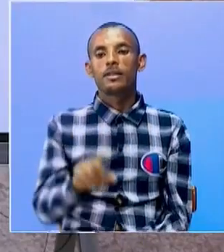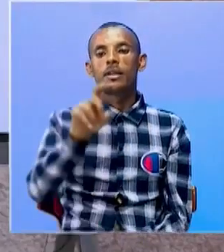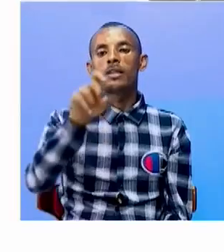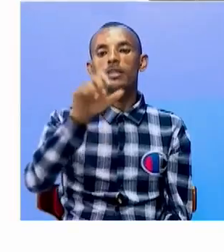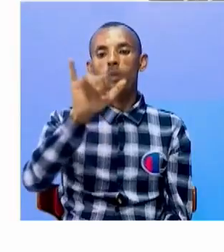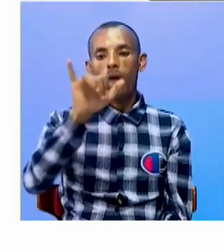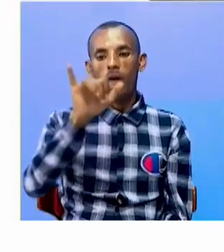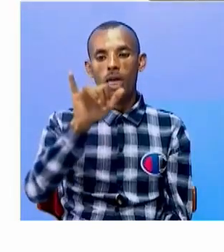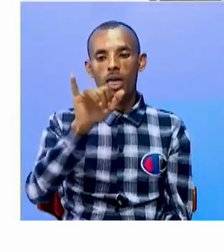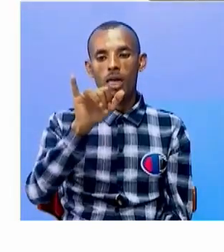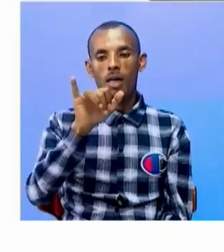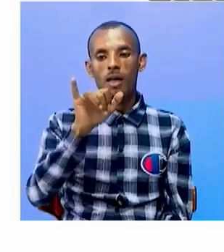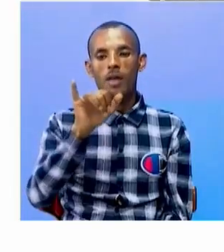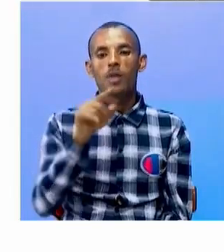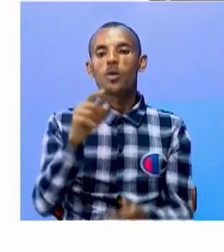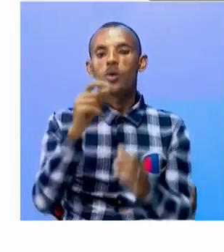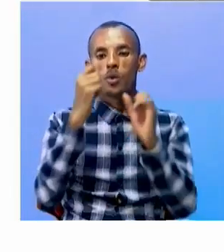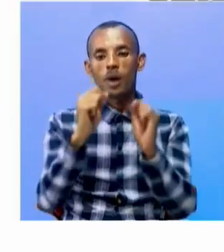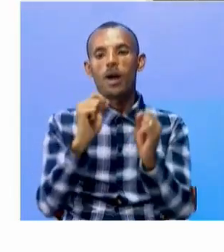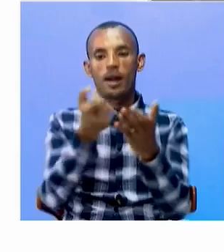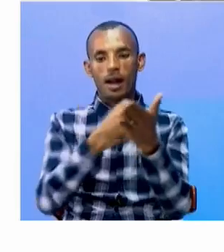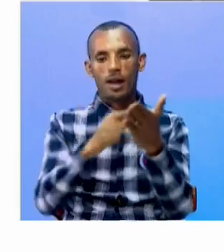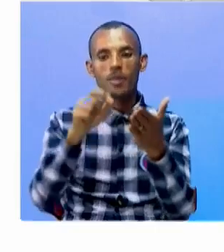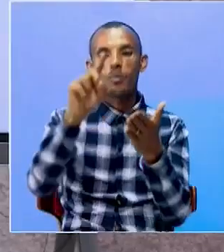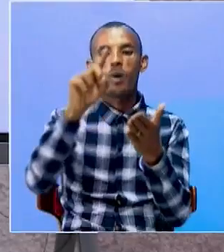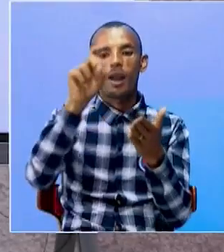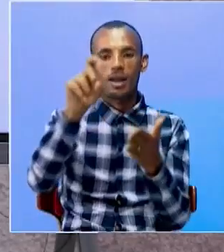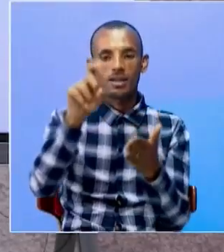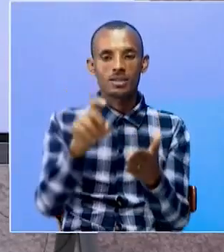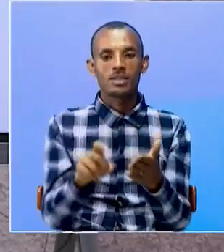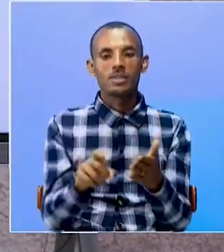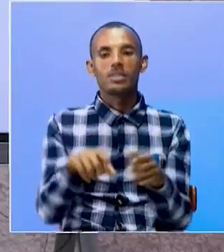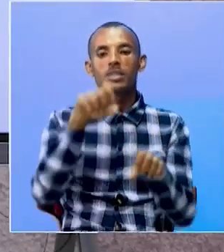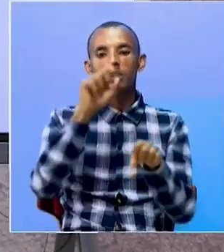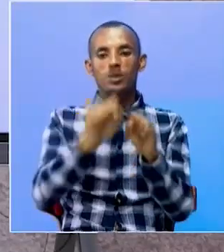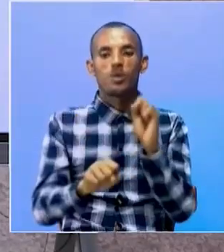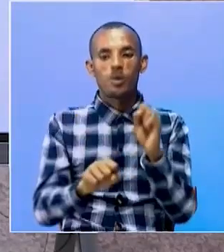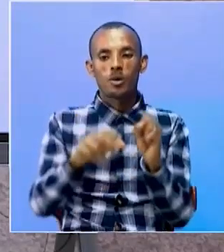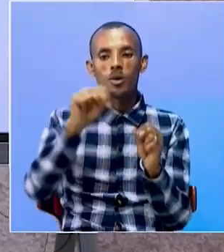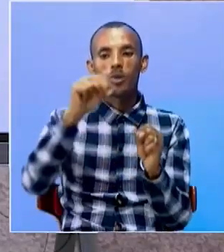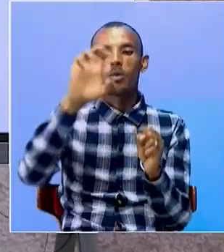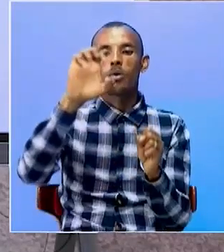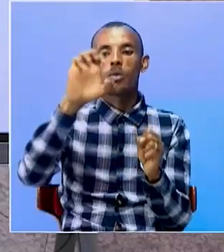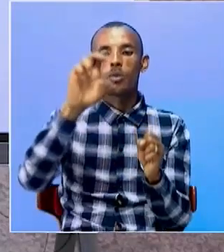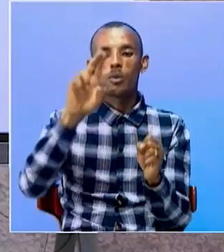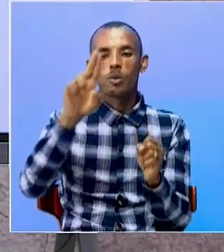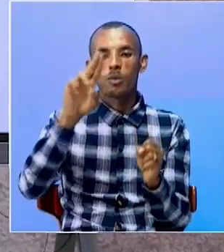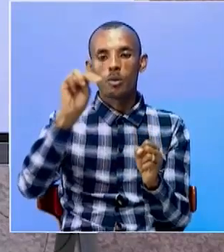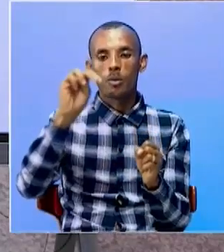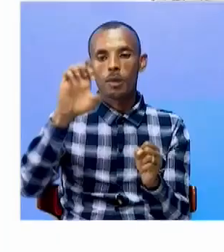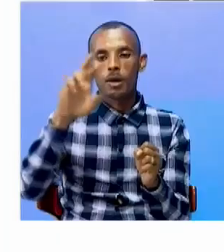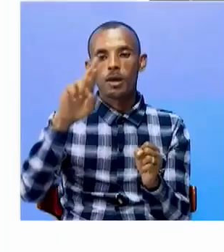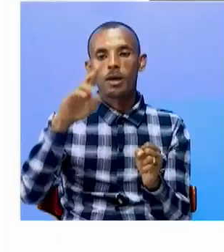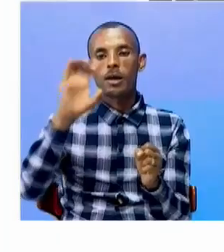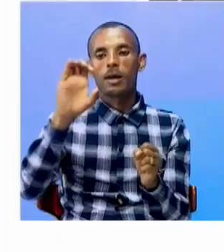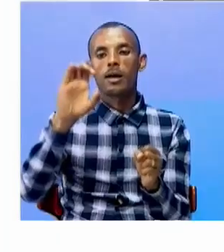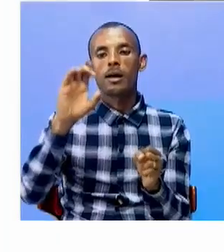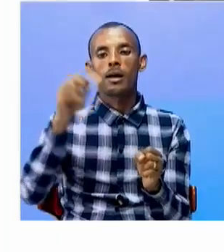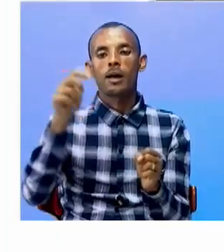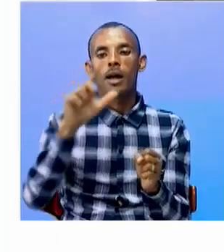xy, you can write 1xy. So the numerical factor of xy squared